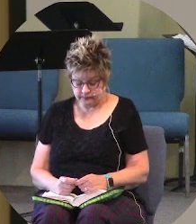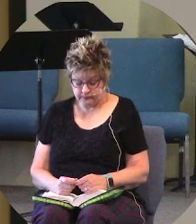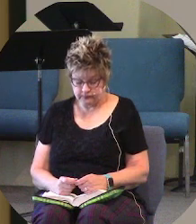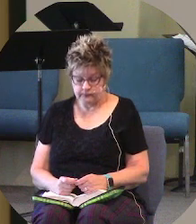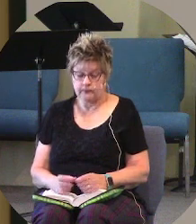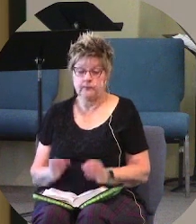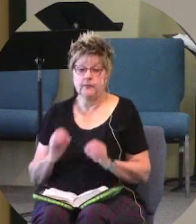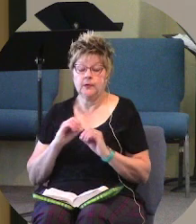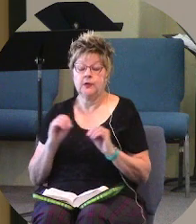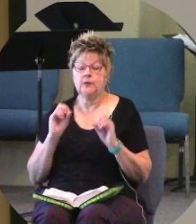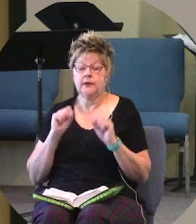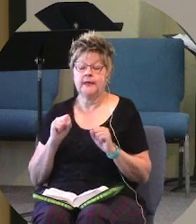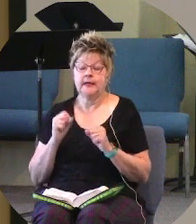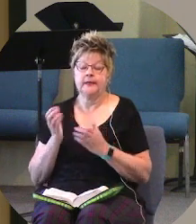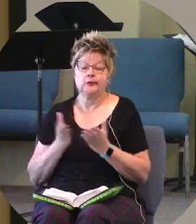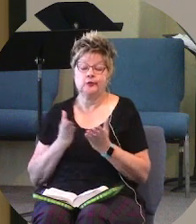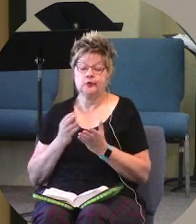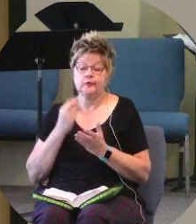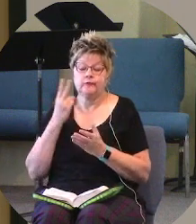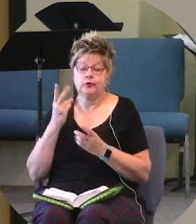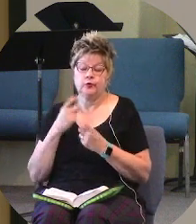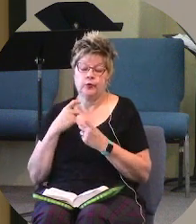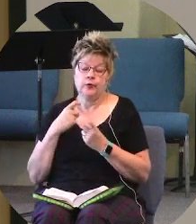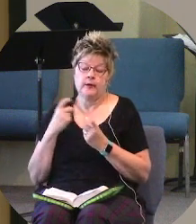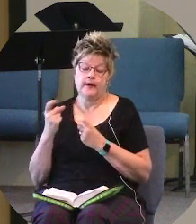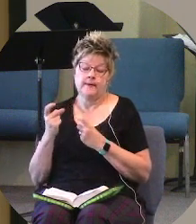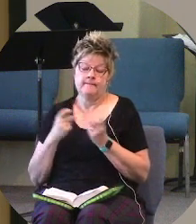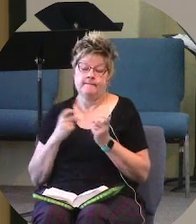No one can serve two masters.